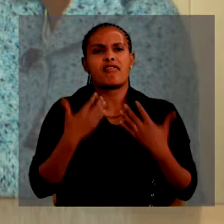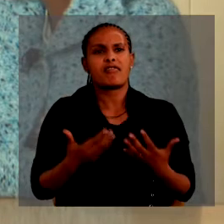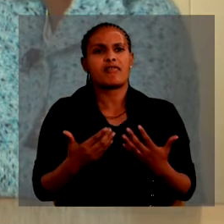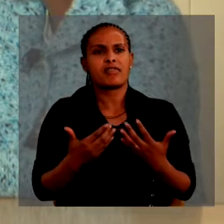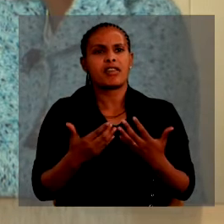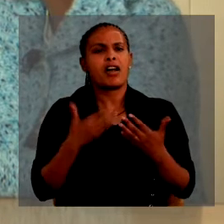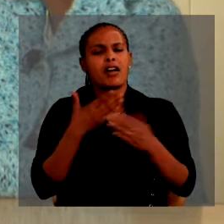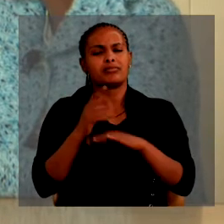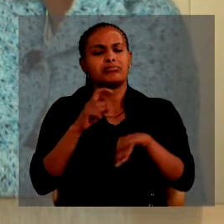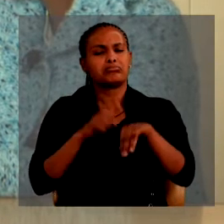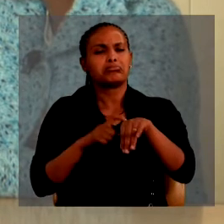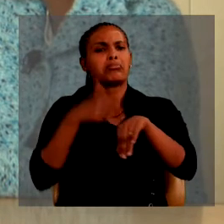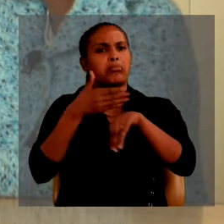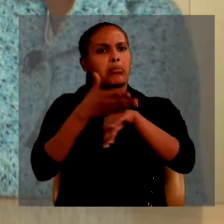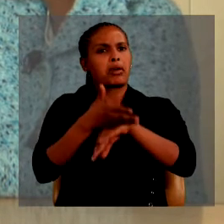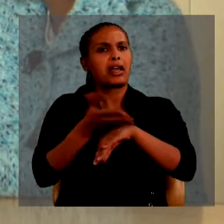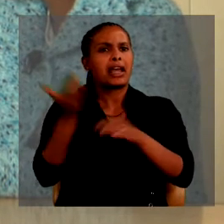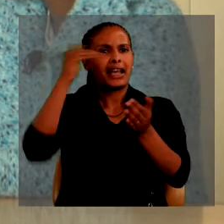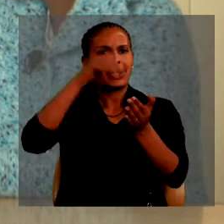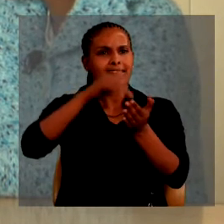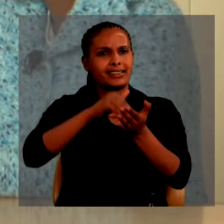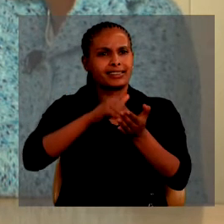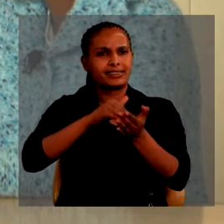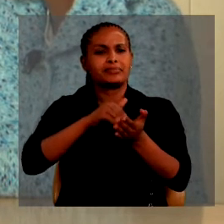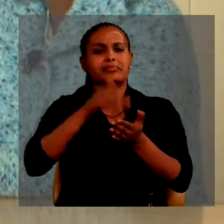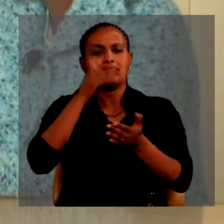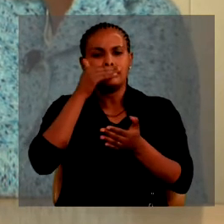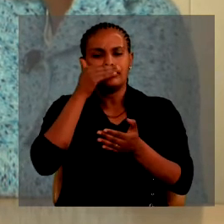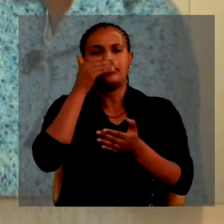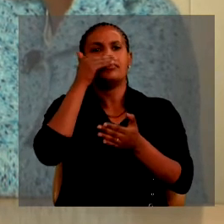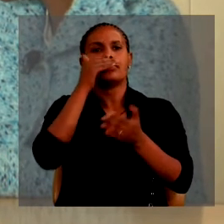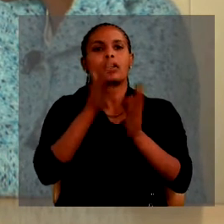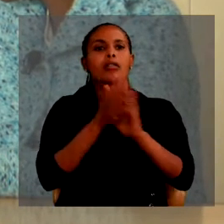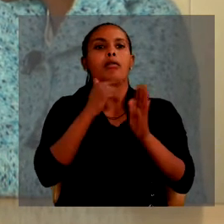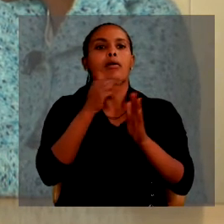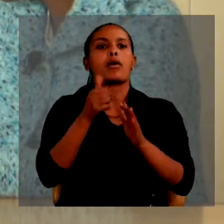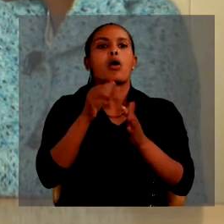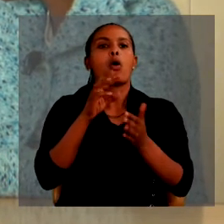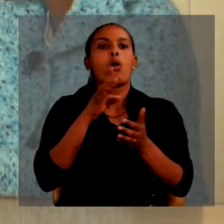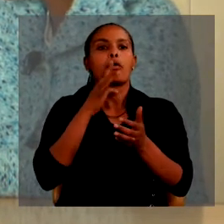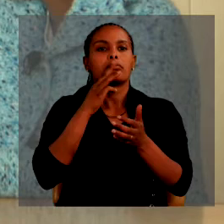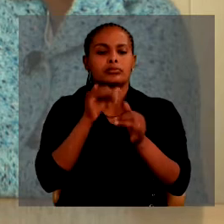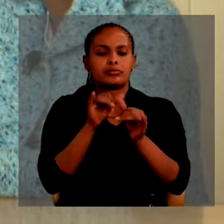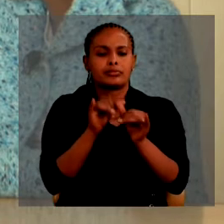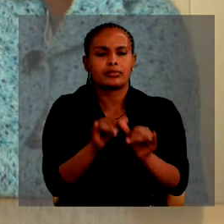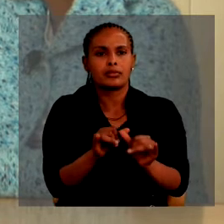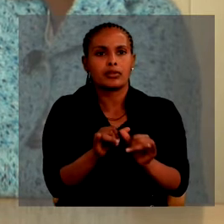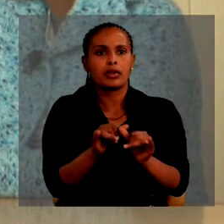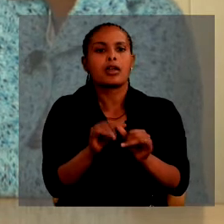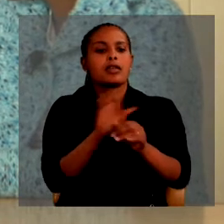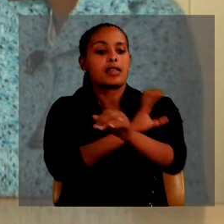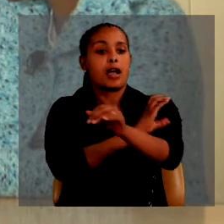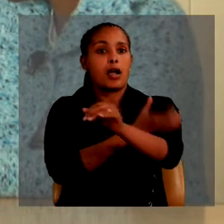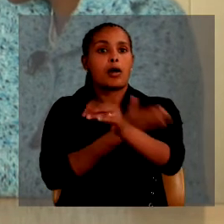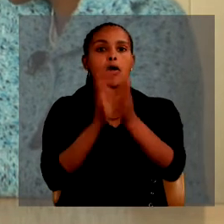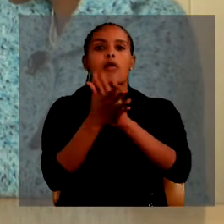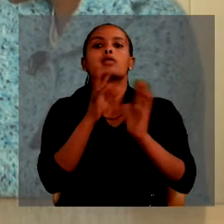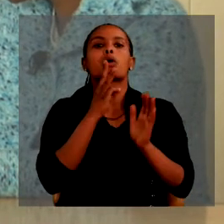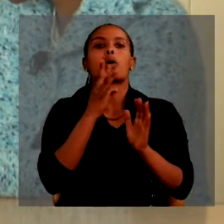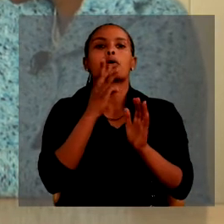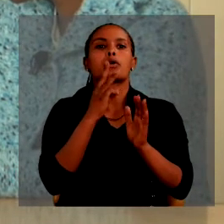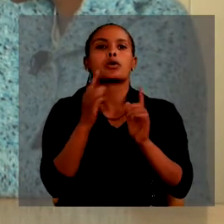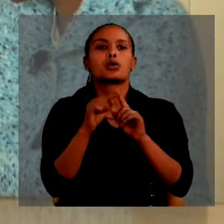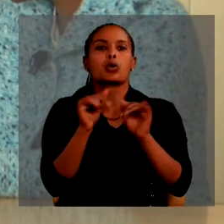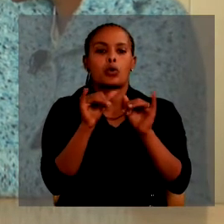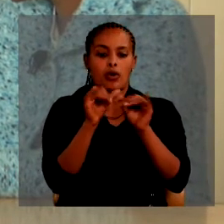So after some time, again, it stinks. Even though there is water, there is a limit to the capacity of the water